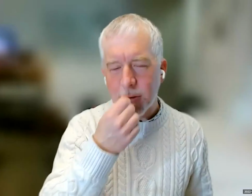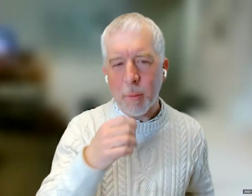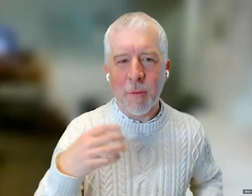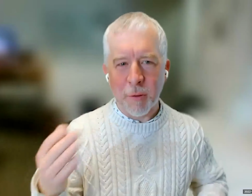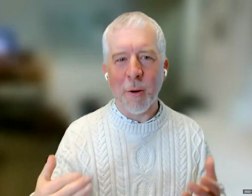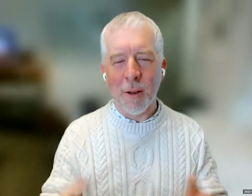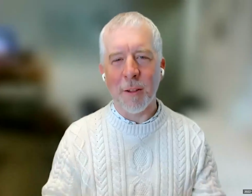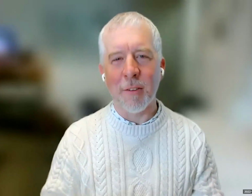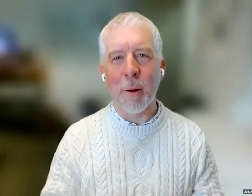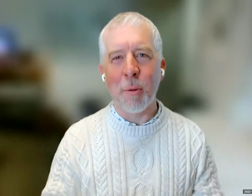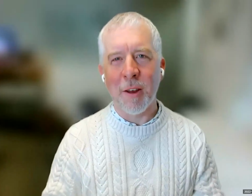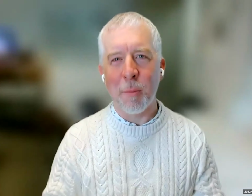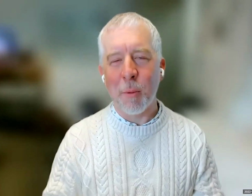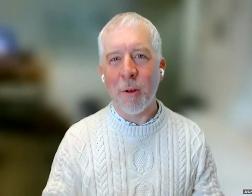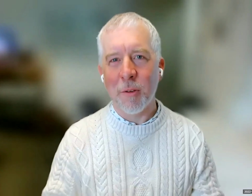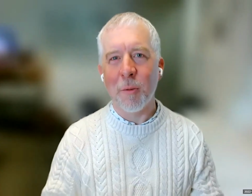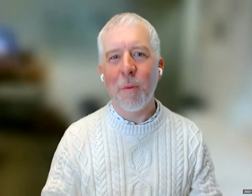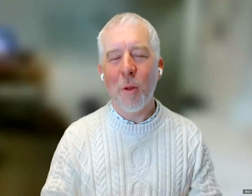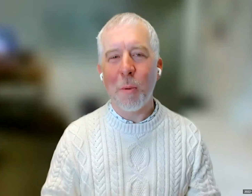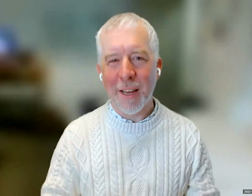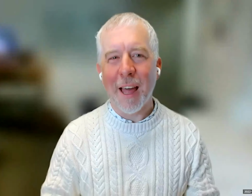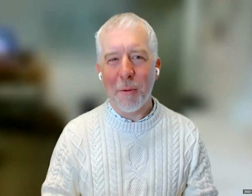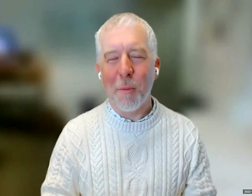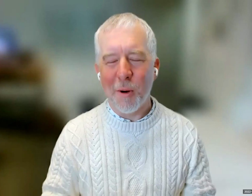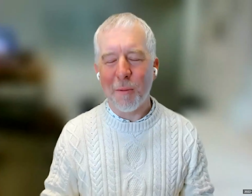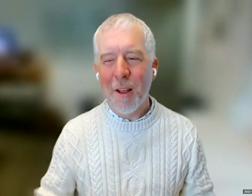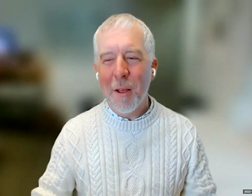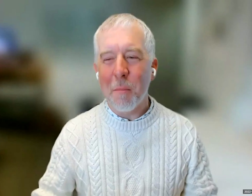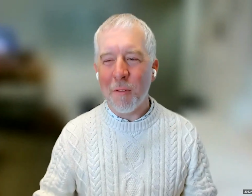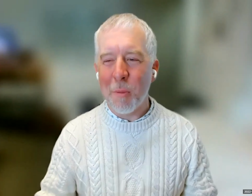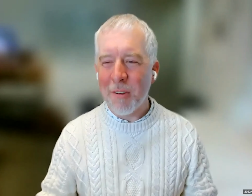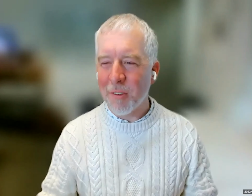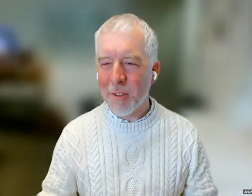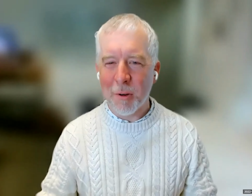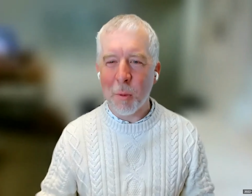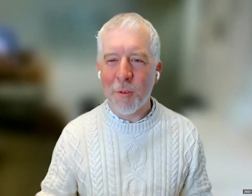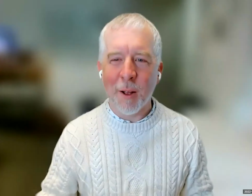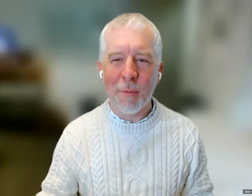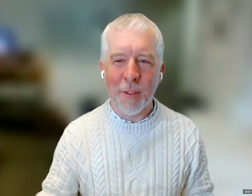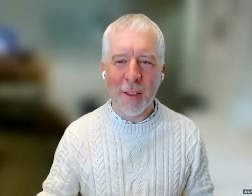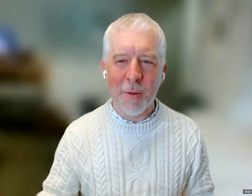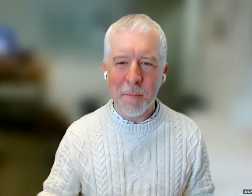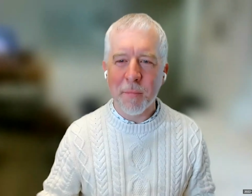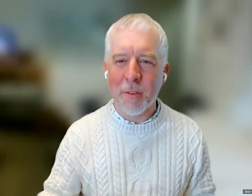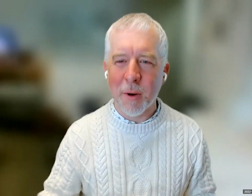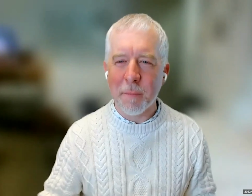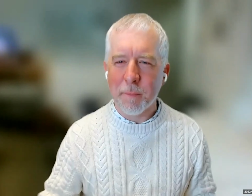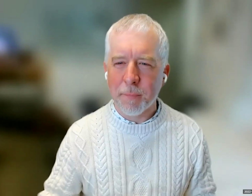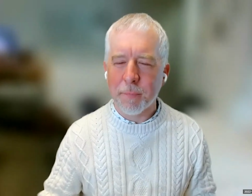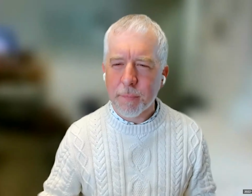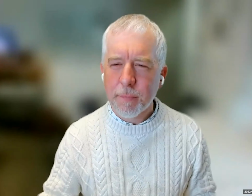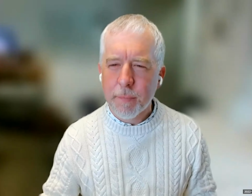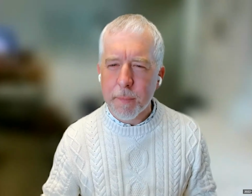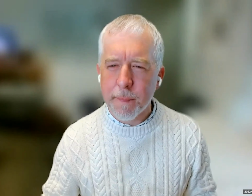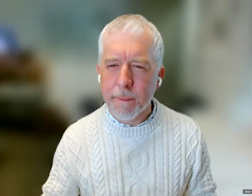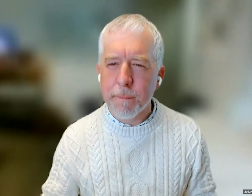done some of this work around the things that I presented, but we're also hoping to gather more information. So these are both very helpful. Thank you. That's great. Thank